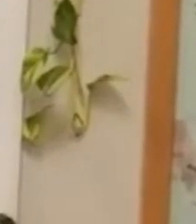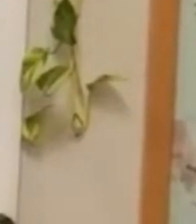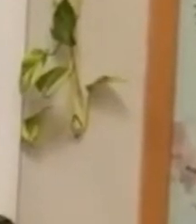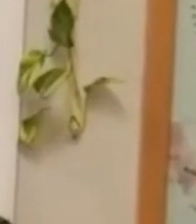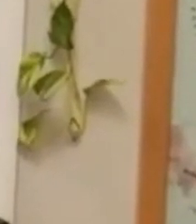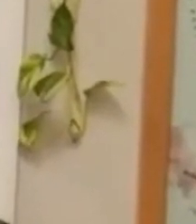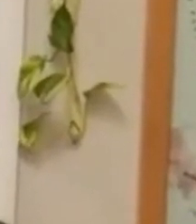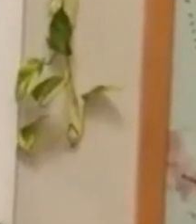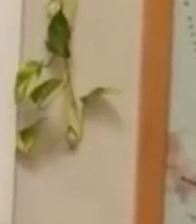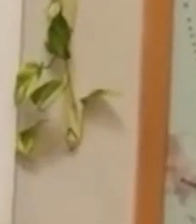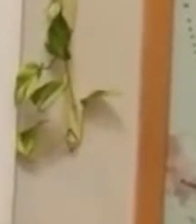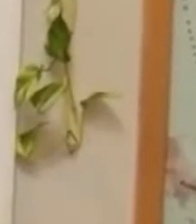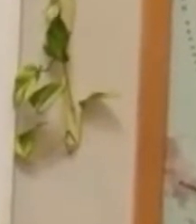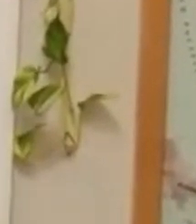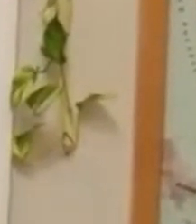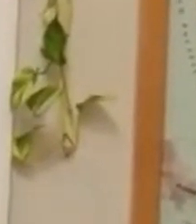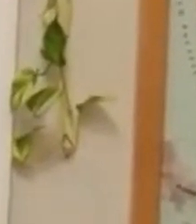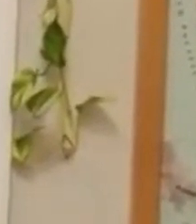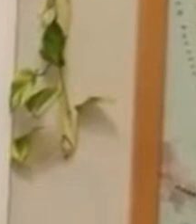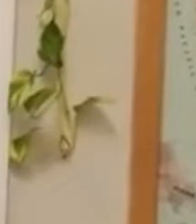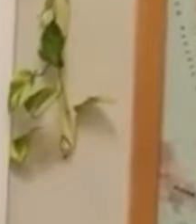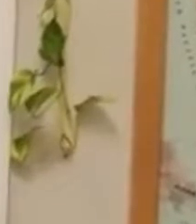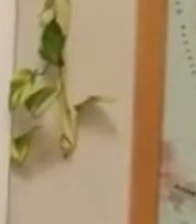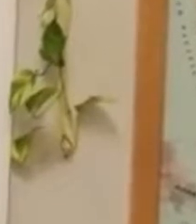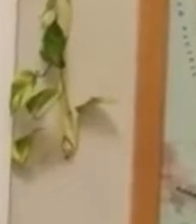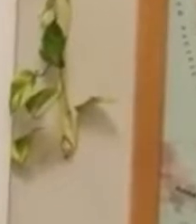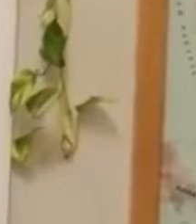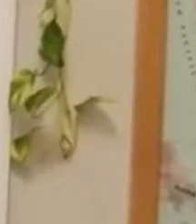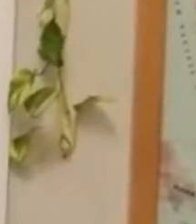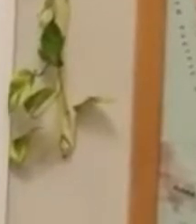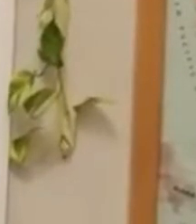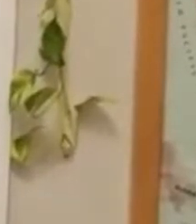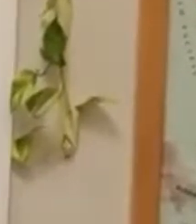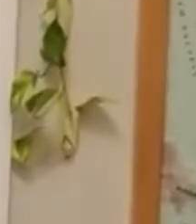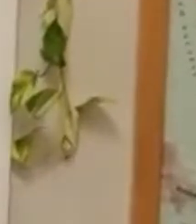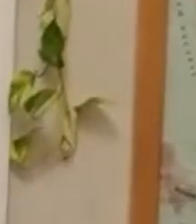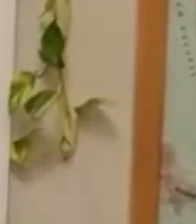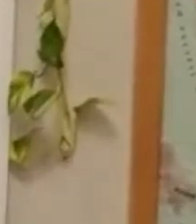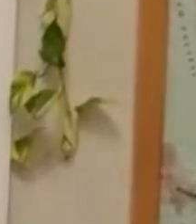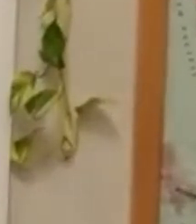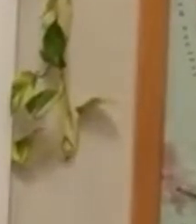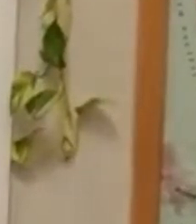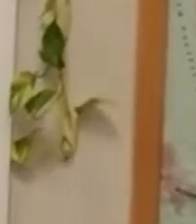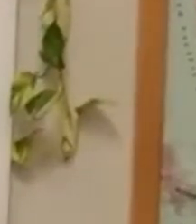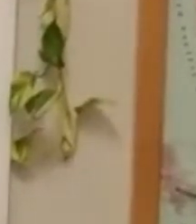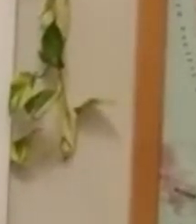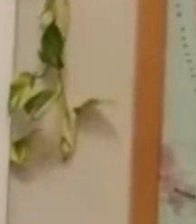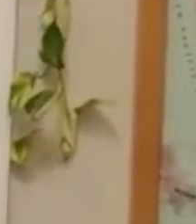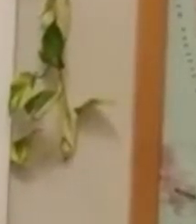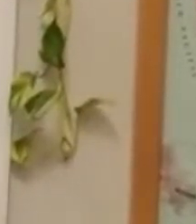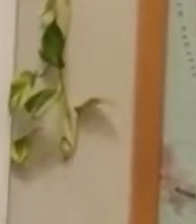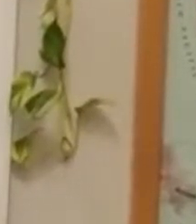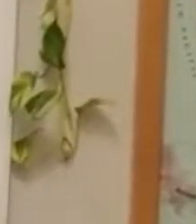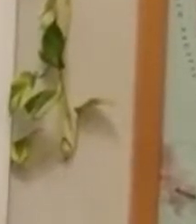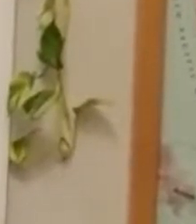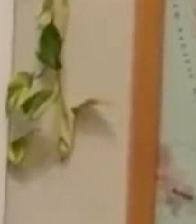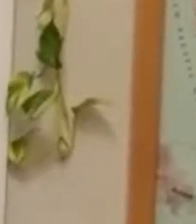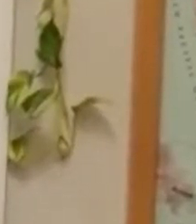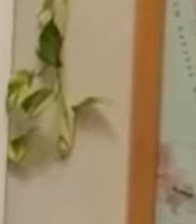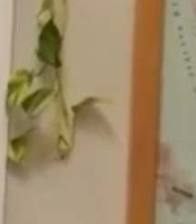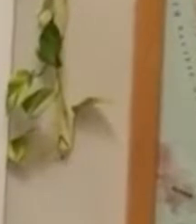descended. So an ancestor can still be living. We're about to go into our 200th